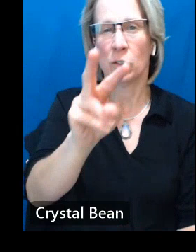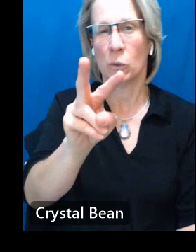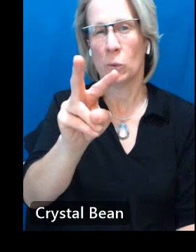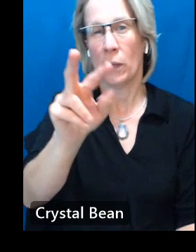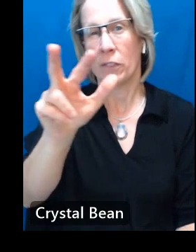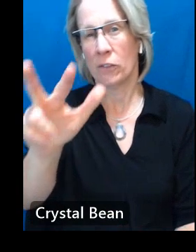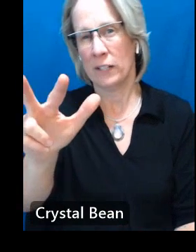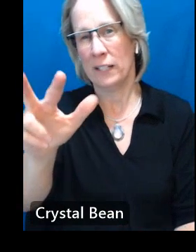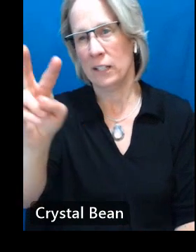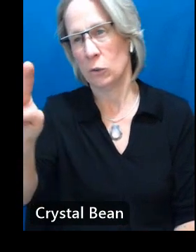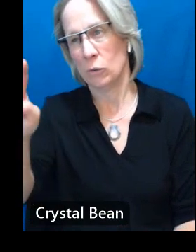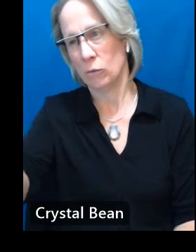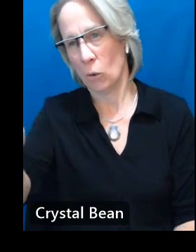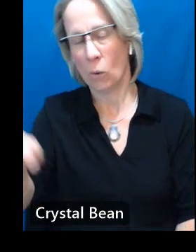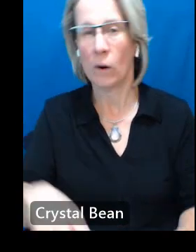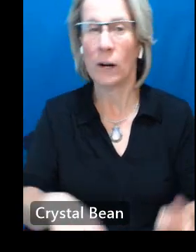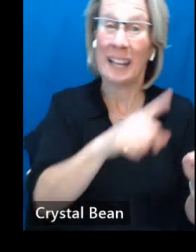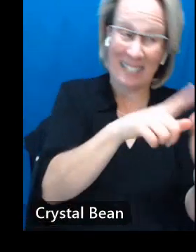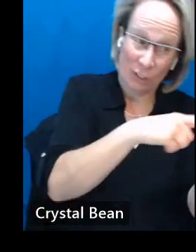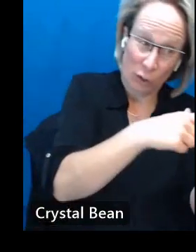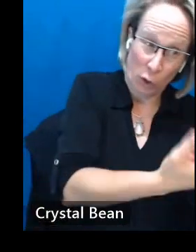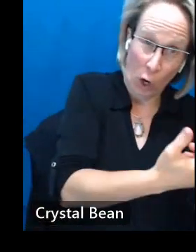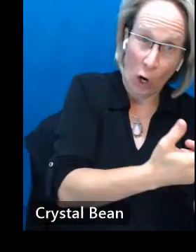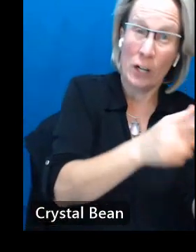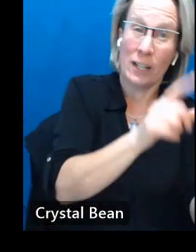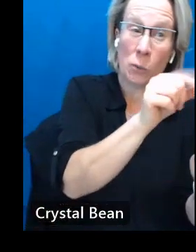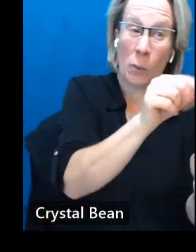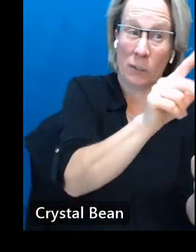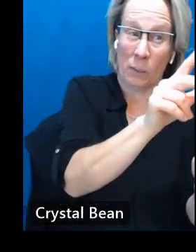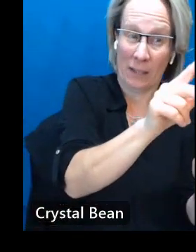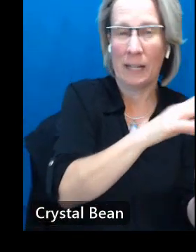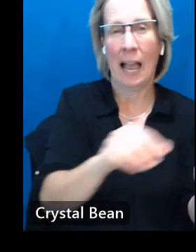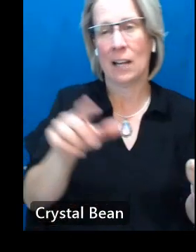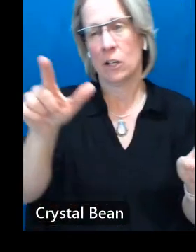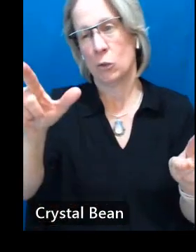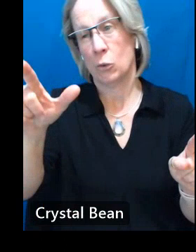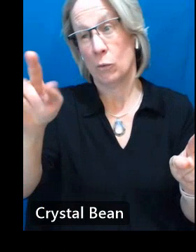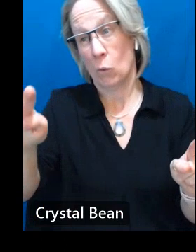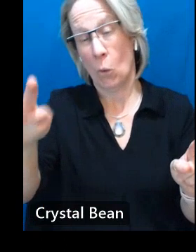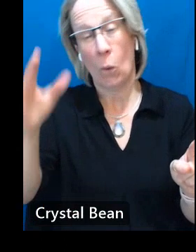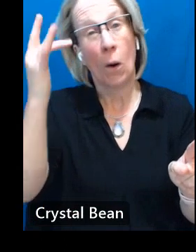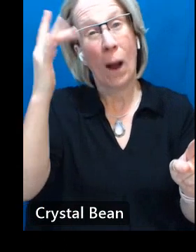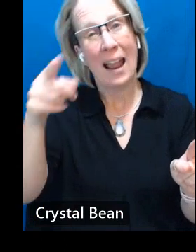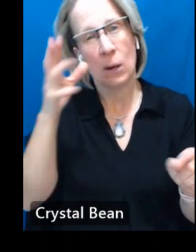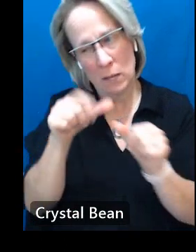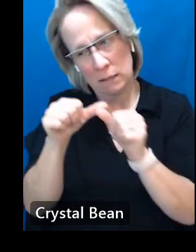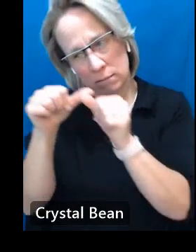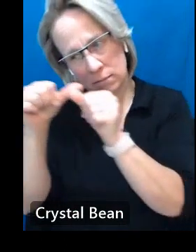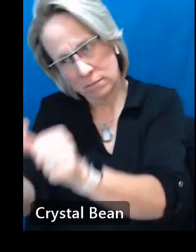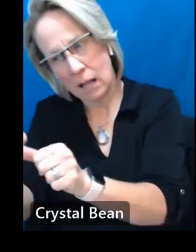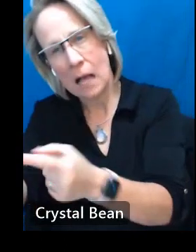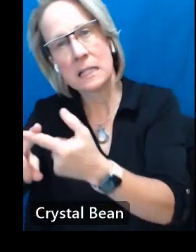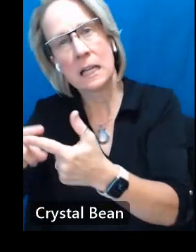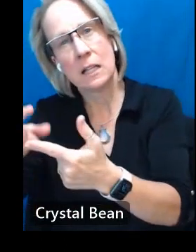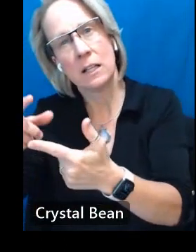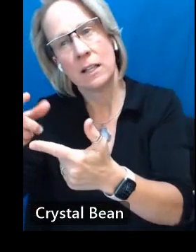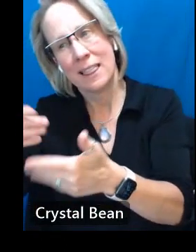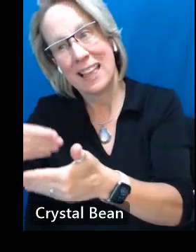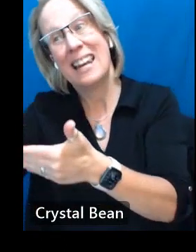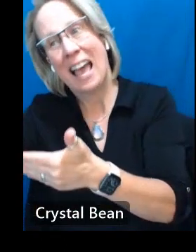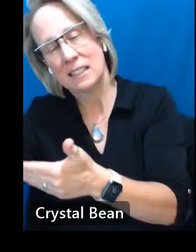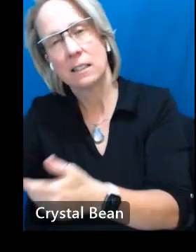in fiscal year 23, and 24 because it lasts throughout the next fiscal year. Okay, now it's a little confusing this